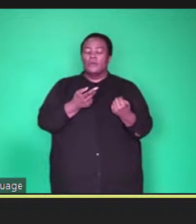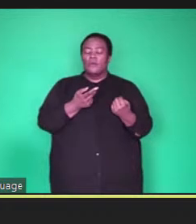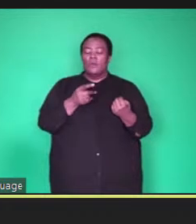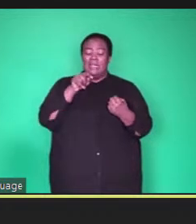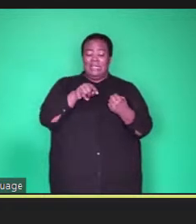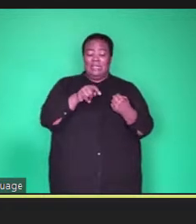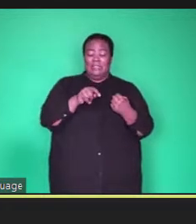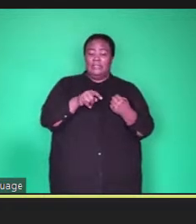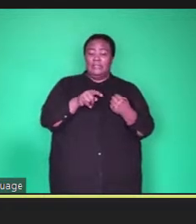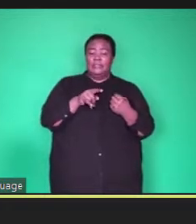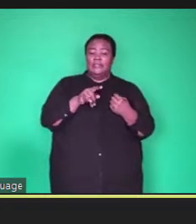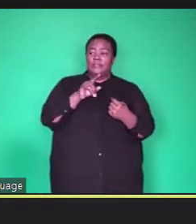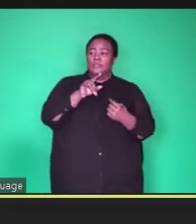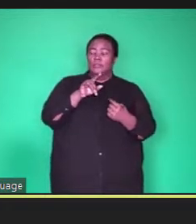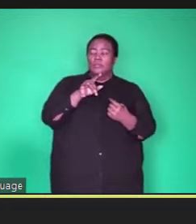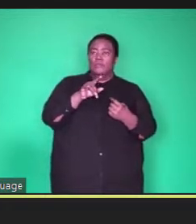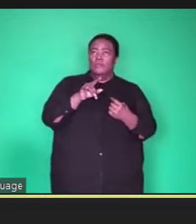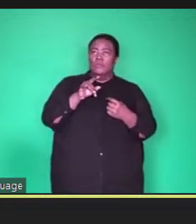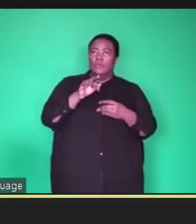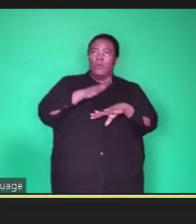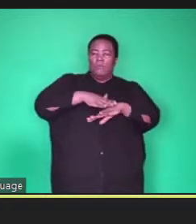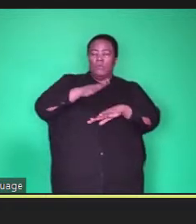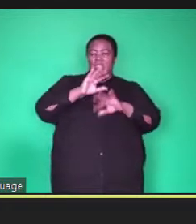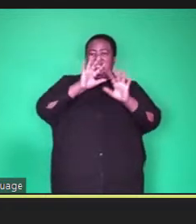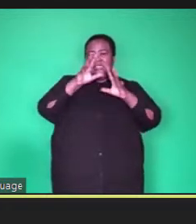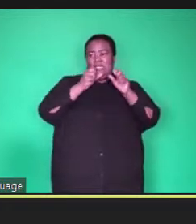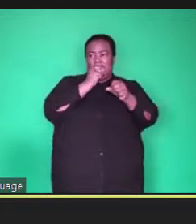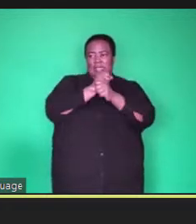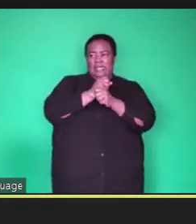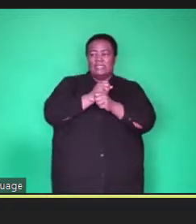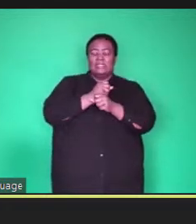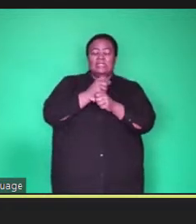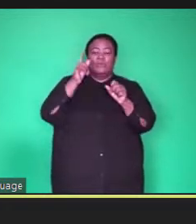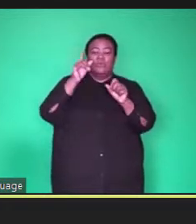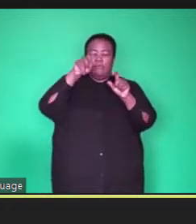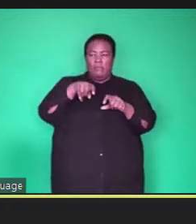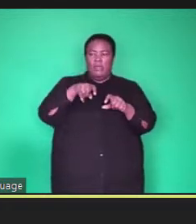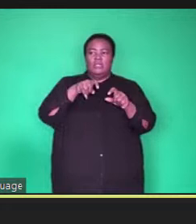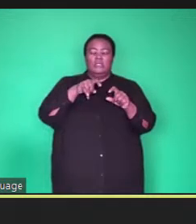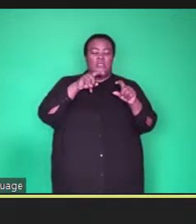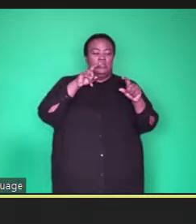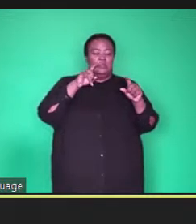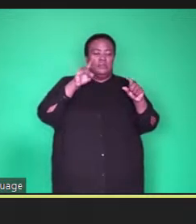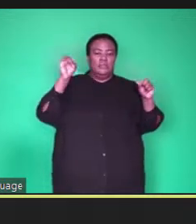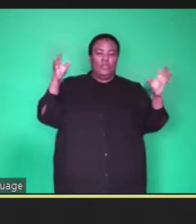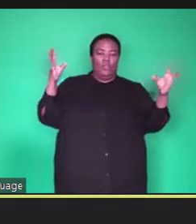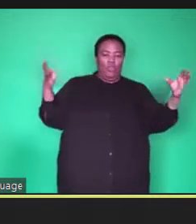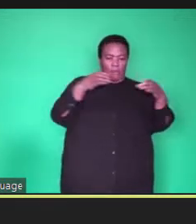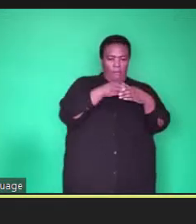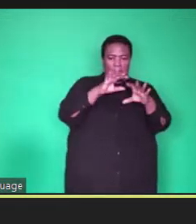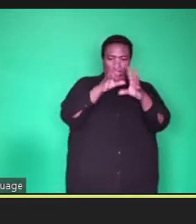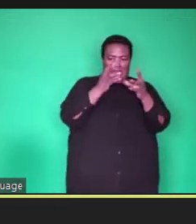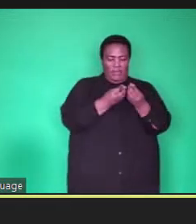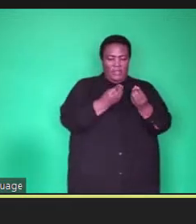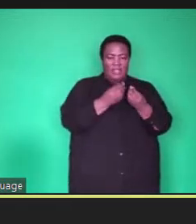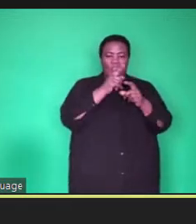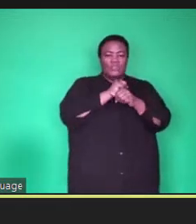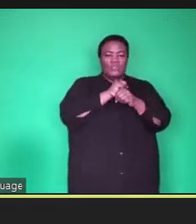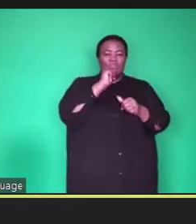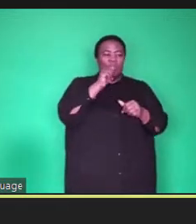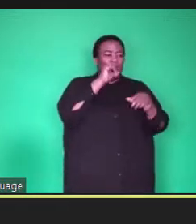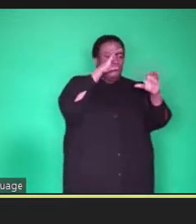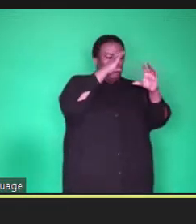to say, in combining these narratives, I think it's very important to combine them. We must not look at metropolitanization on its own. Otherwise,